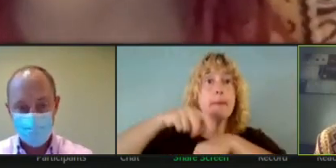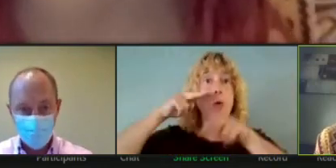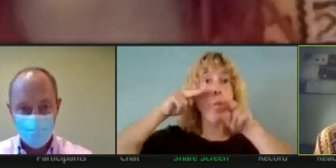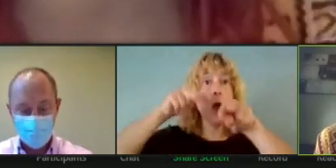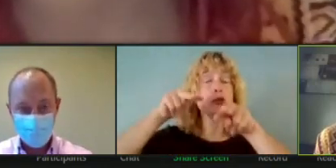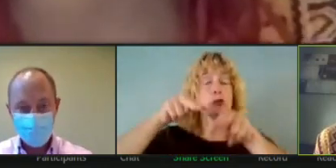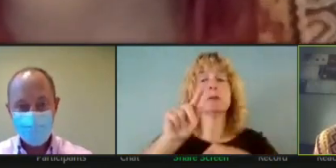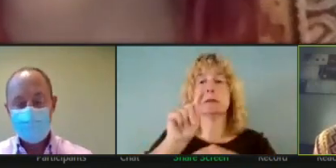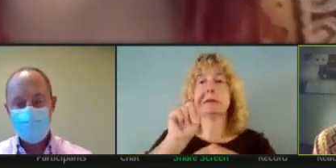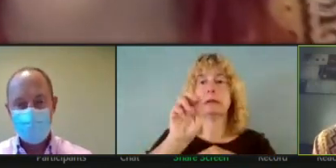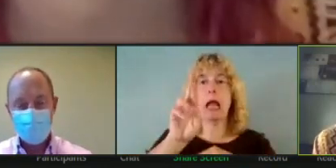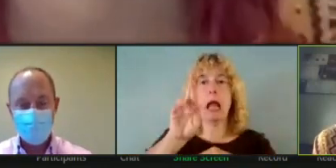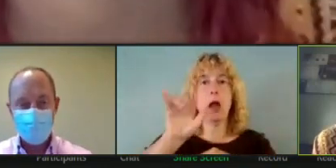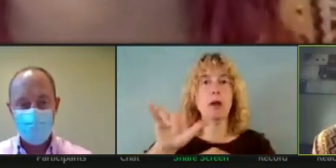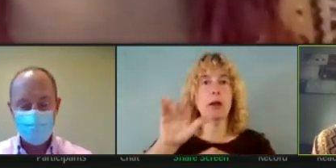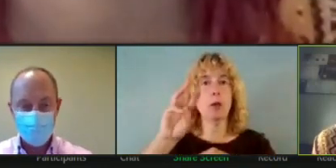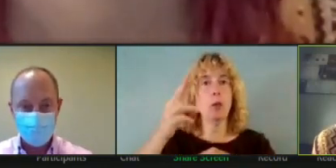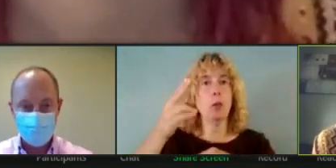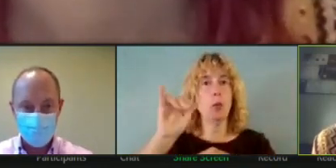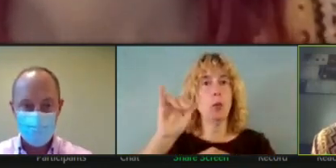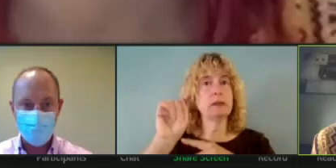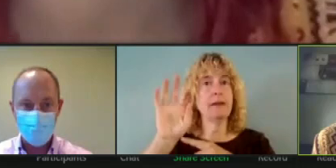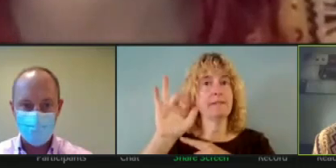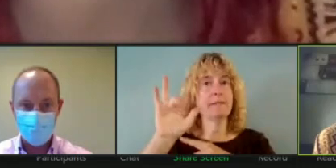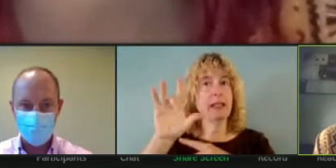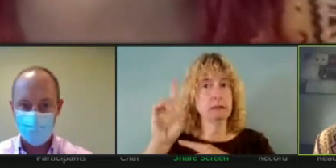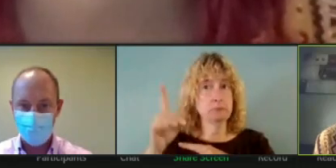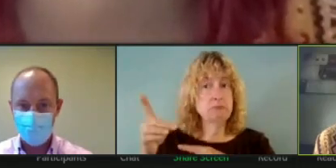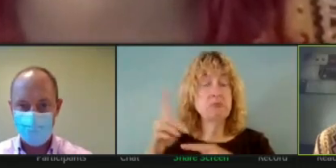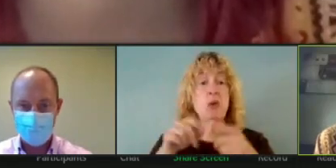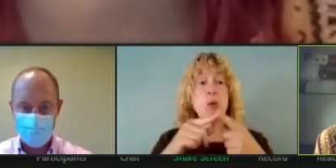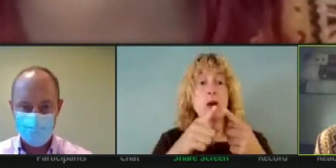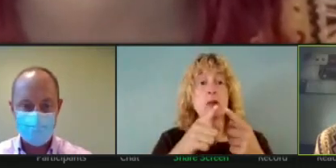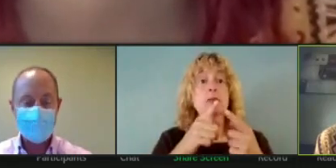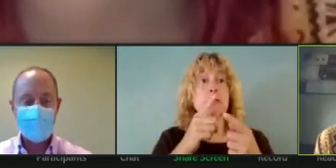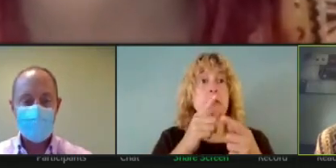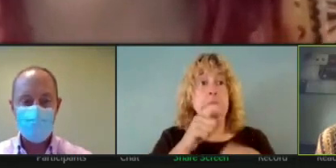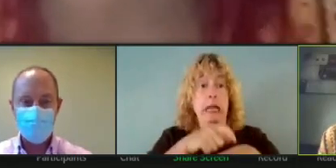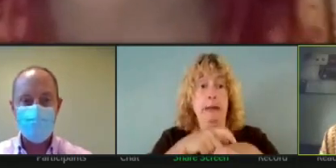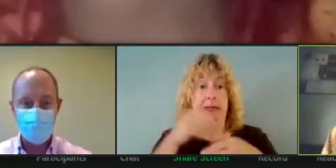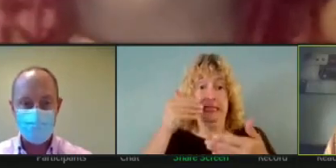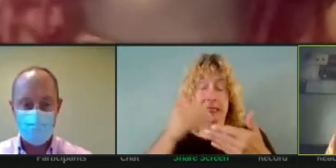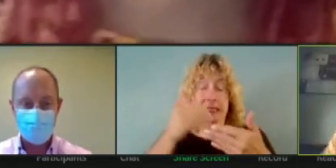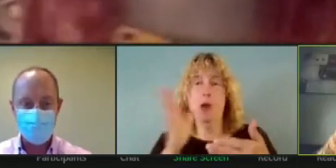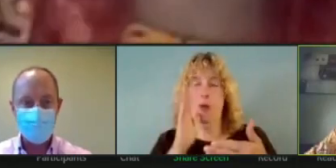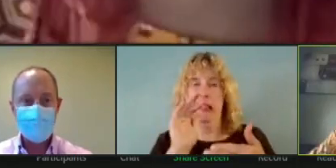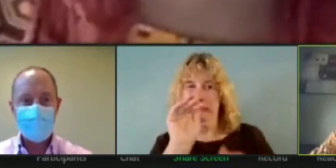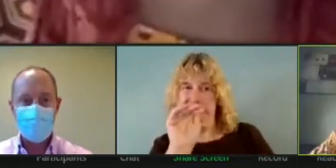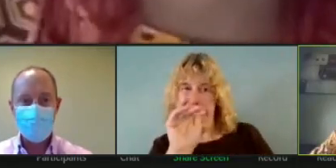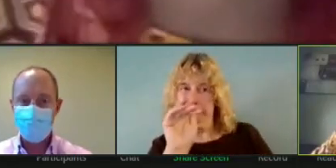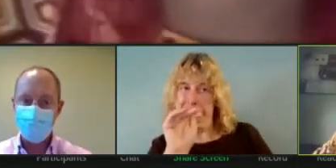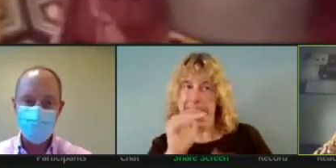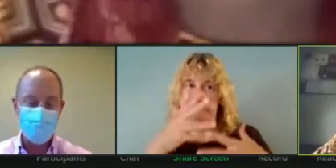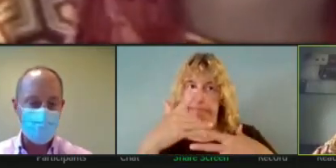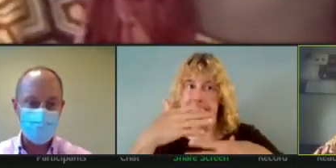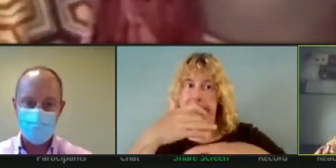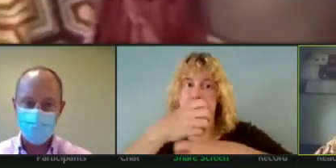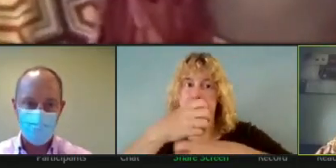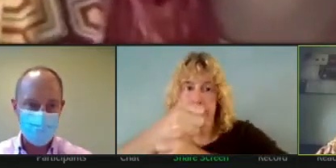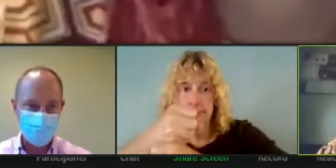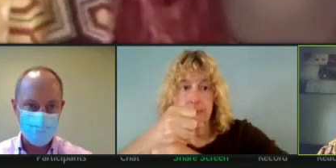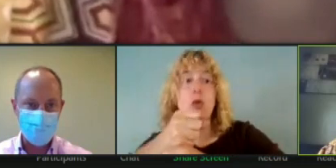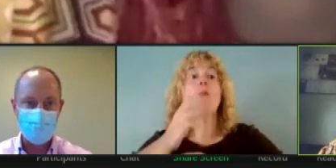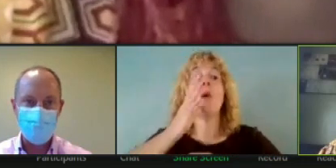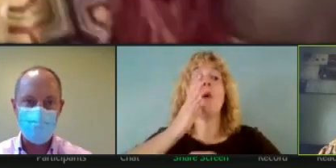over, gently remind you to wrap up. We'll be taking questions from our audience at the end of the segment. Thank